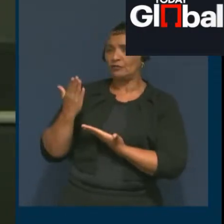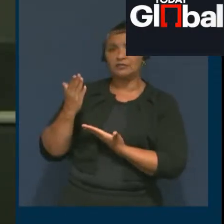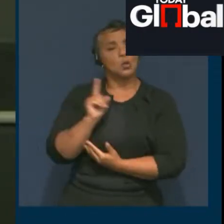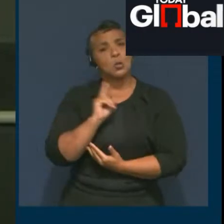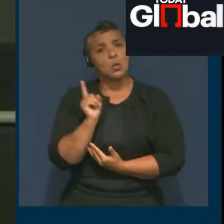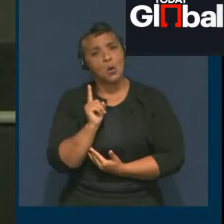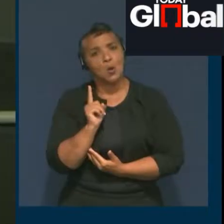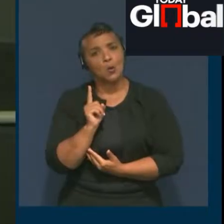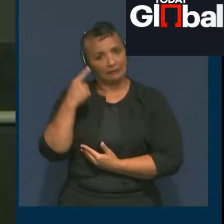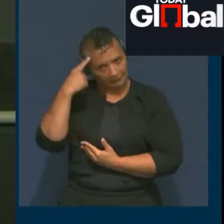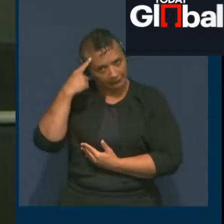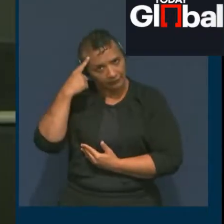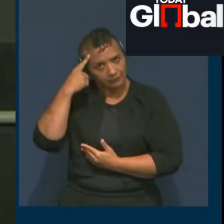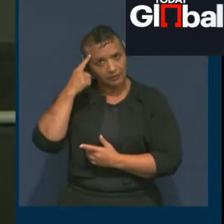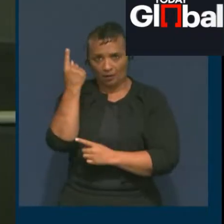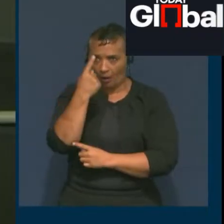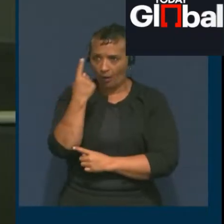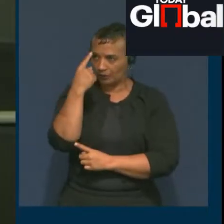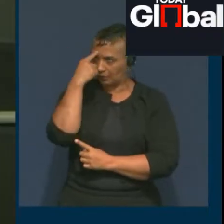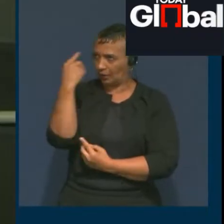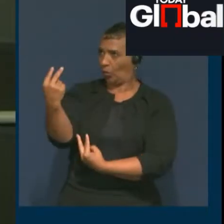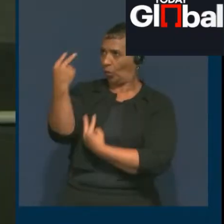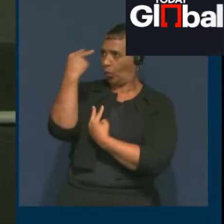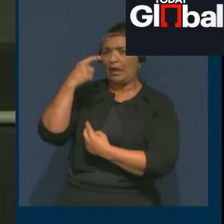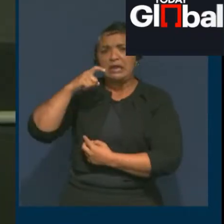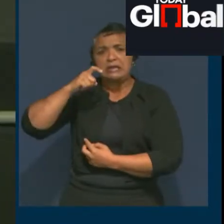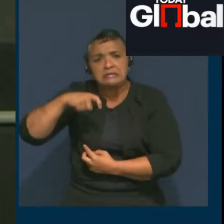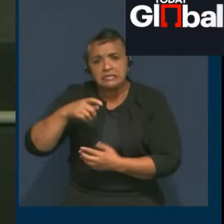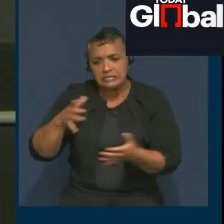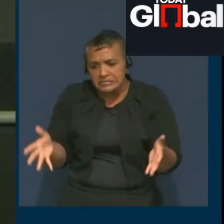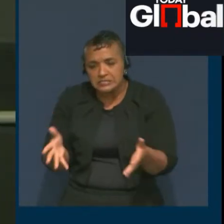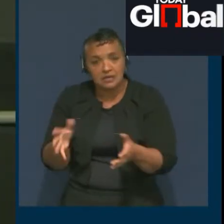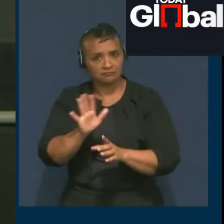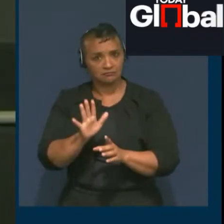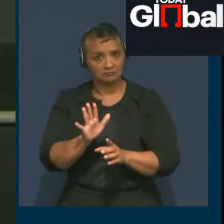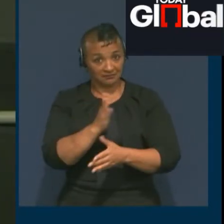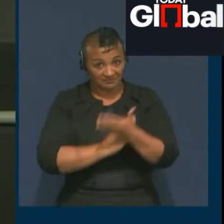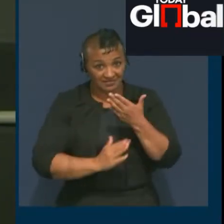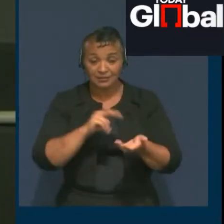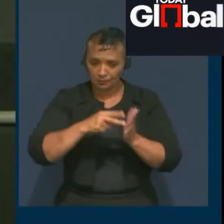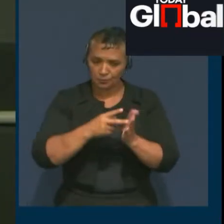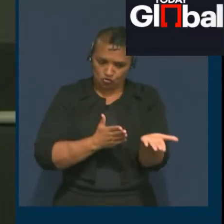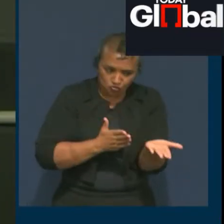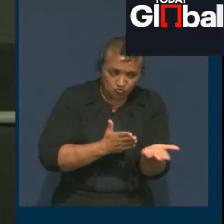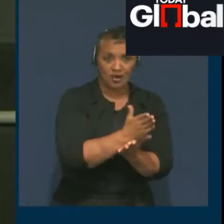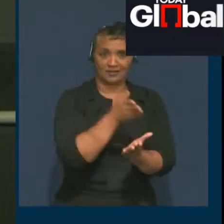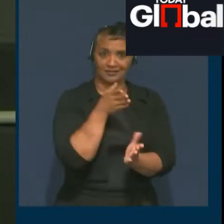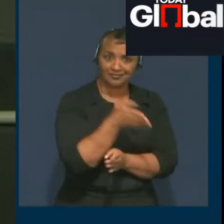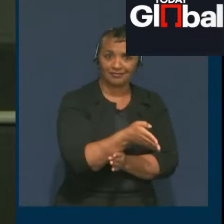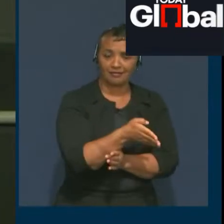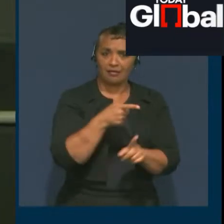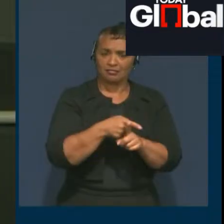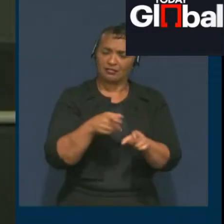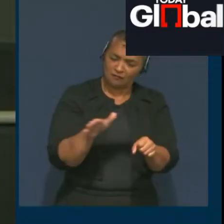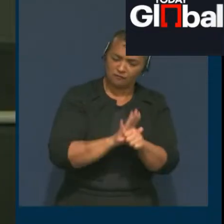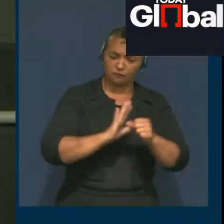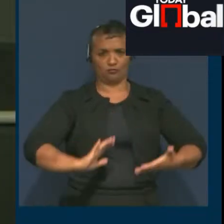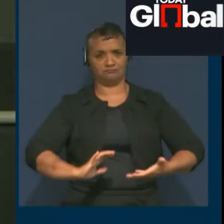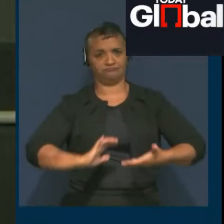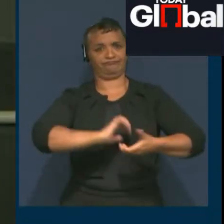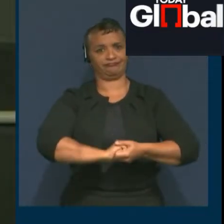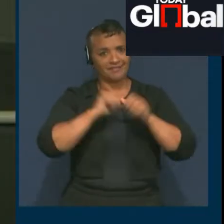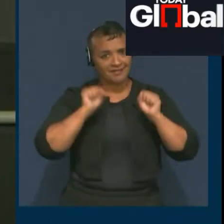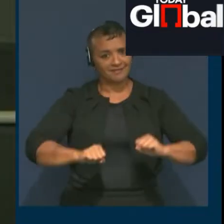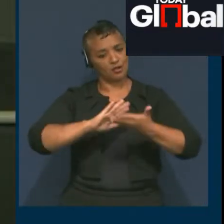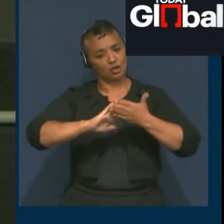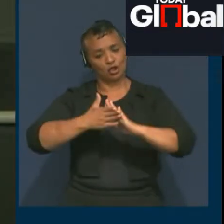viewed solely through the lens of need. They are right holders, people of ability and ambition, and full partners in development and building societies and